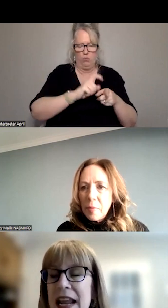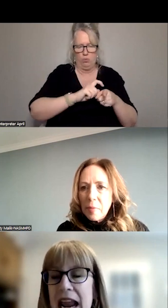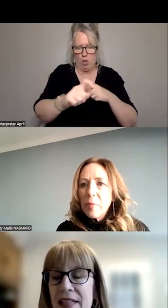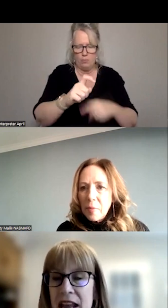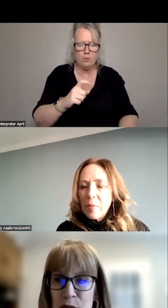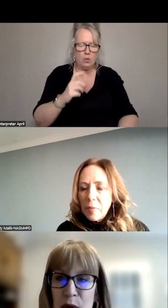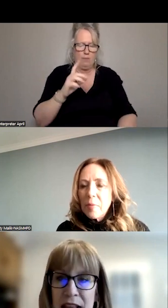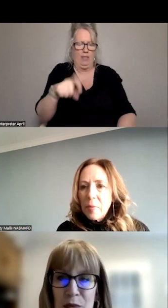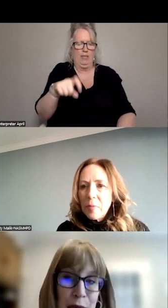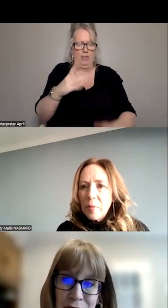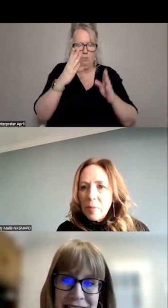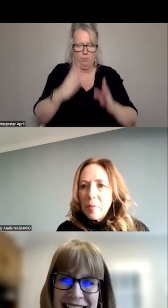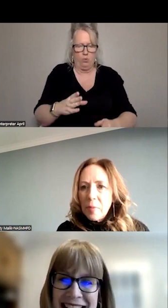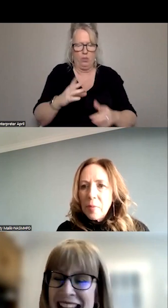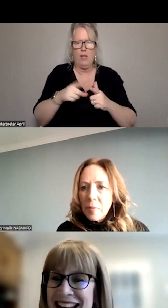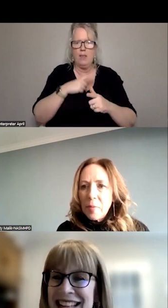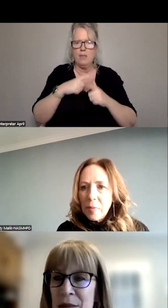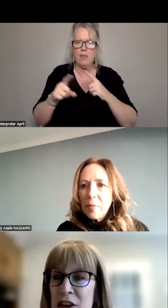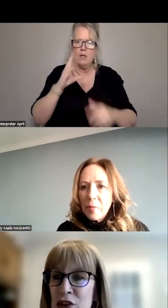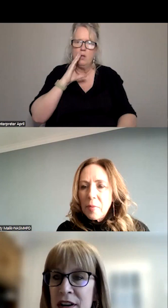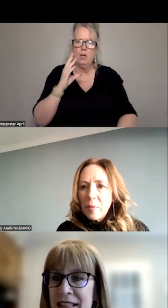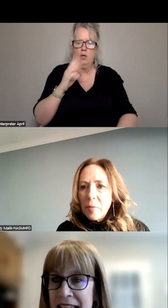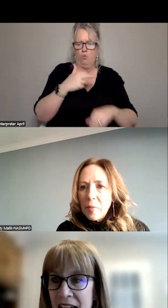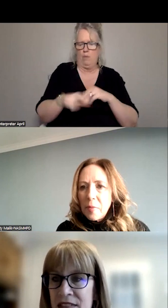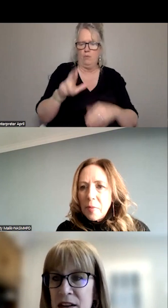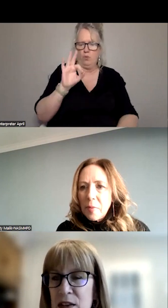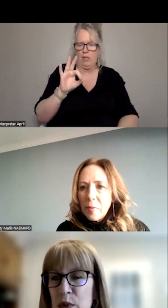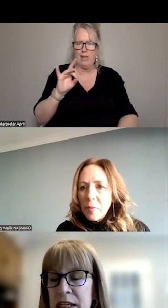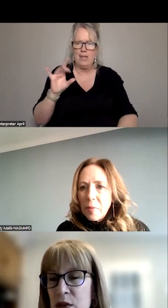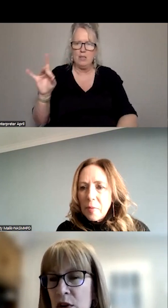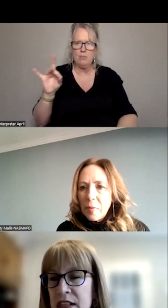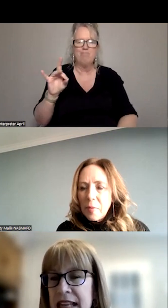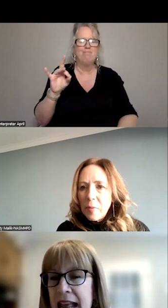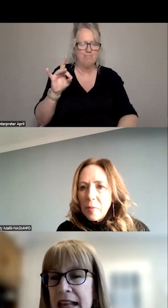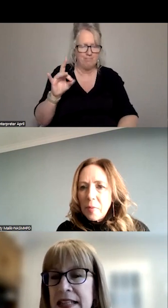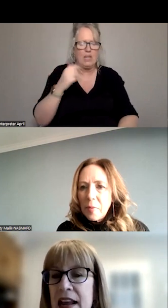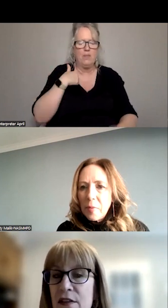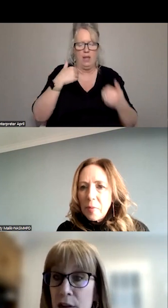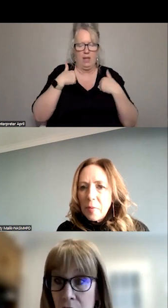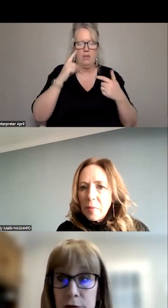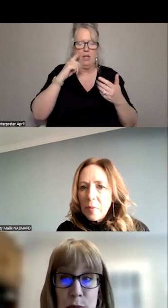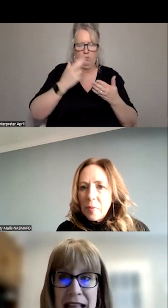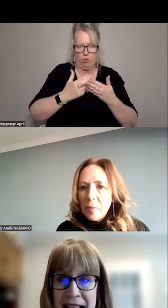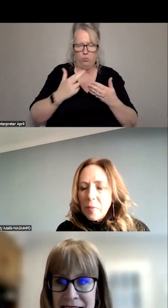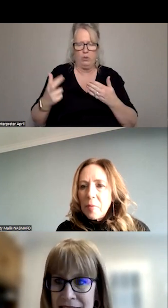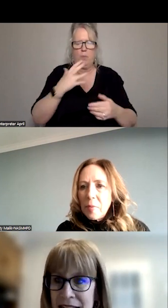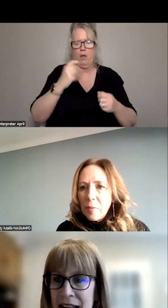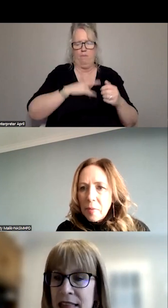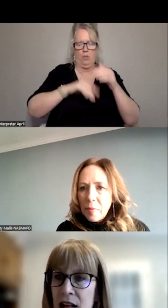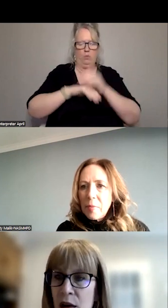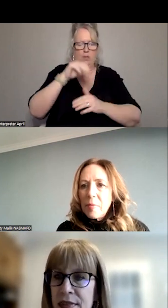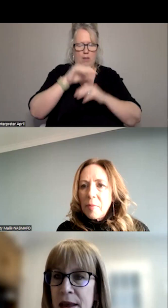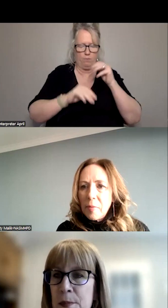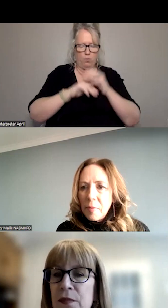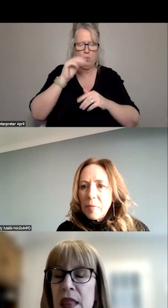someone. And that is where then we reference 988 and make sure that they have that as a resource and feel comfortable accessing